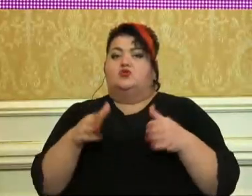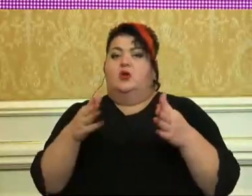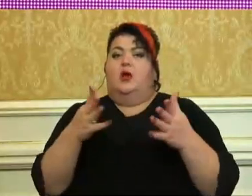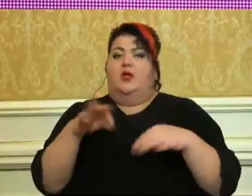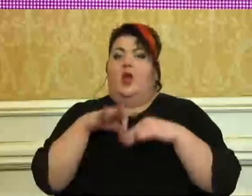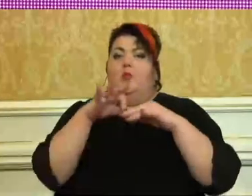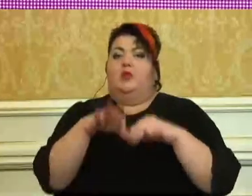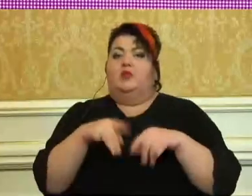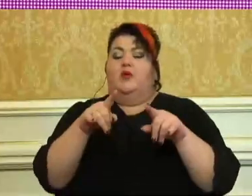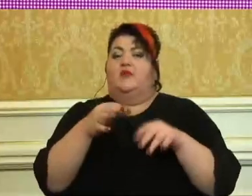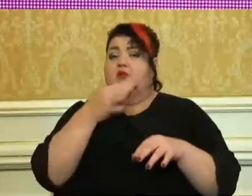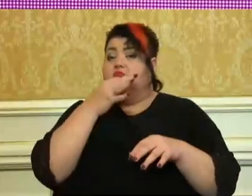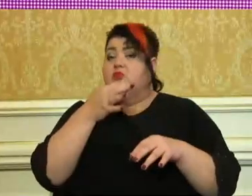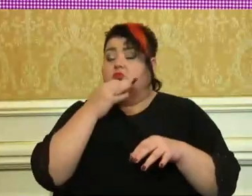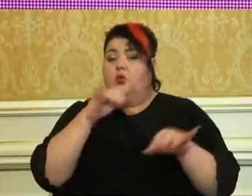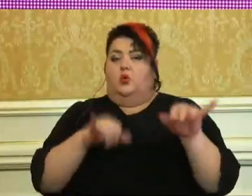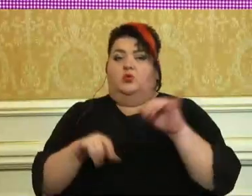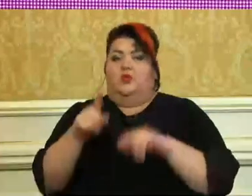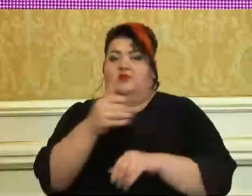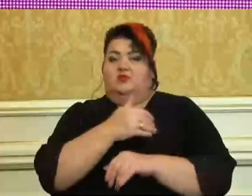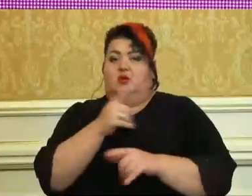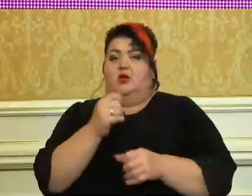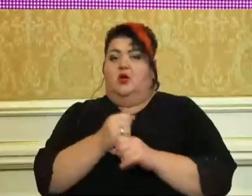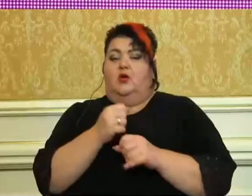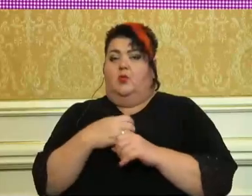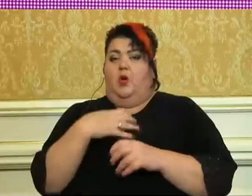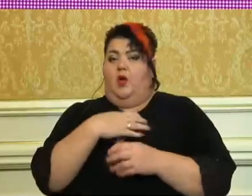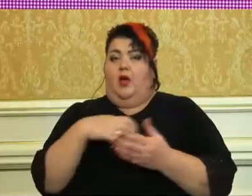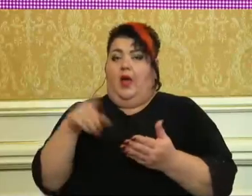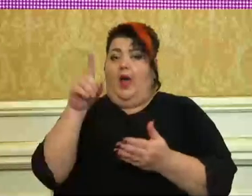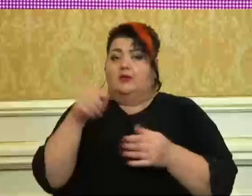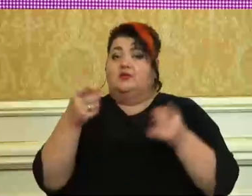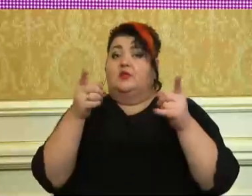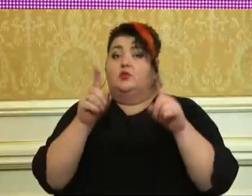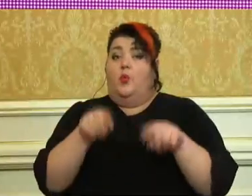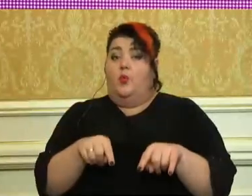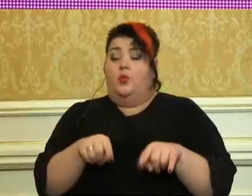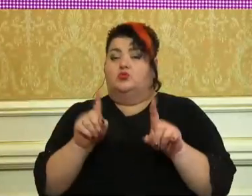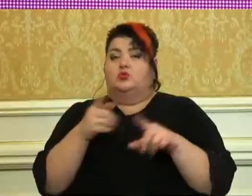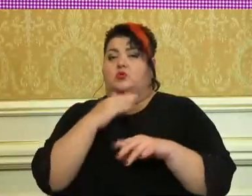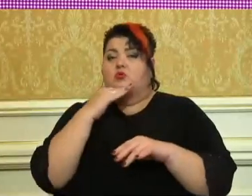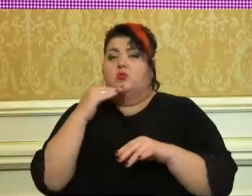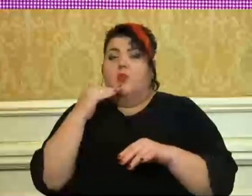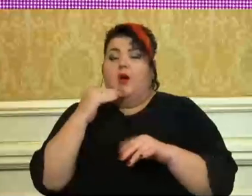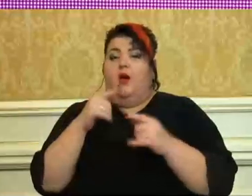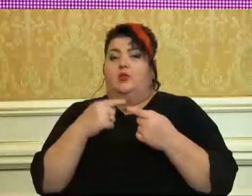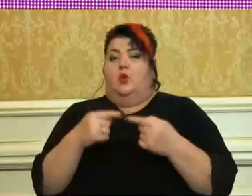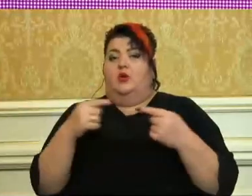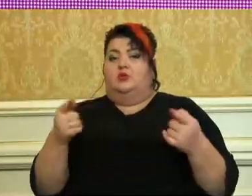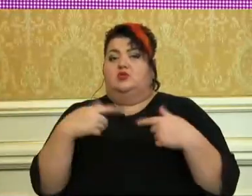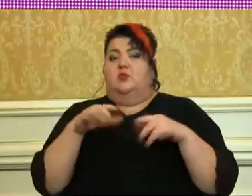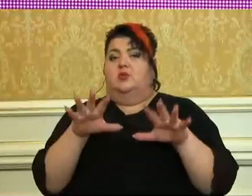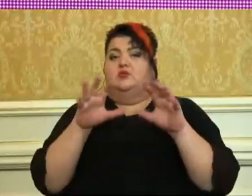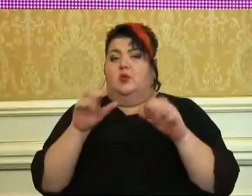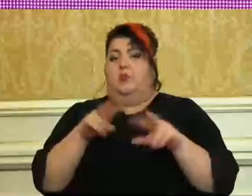that because we have now taken for granted as a society that education